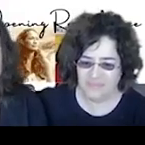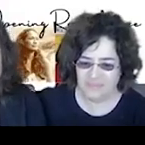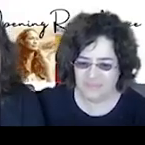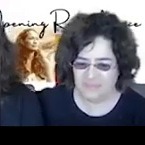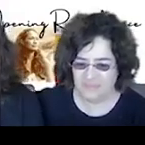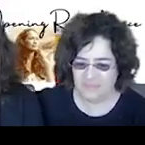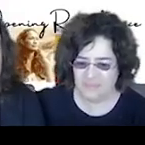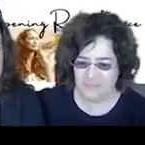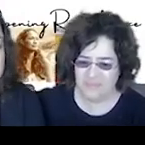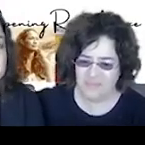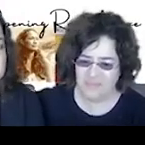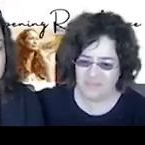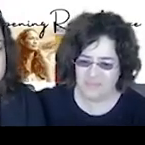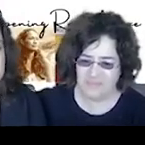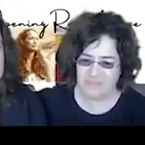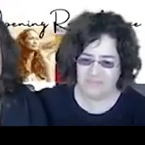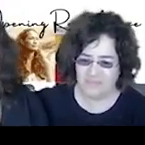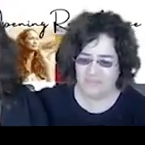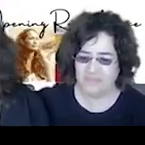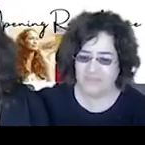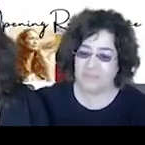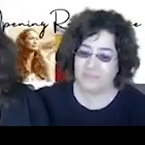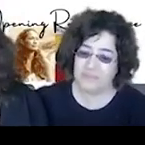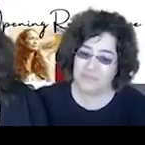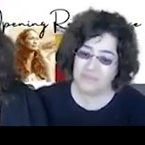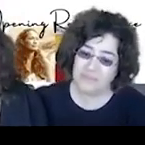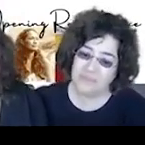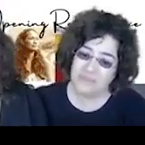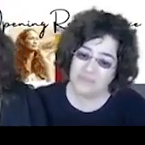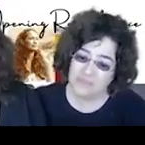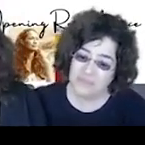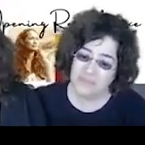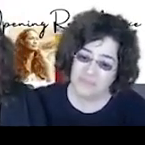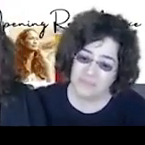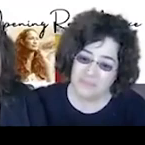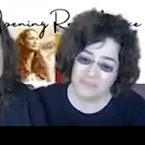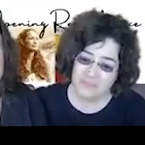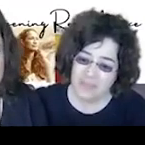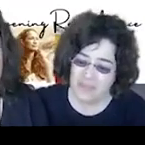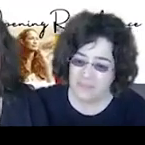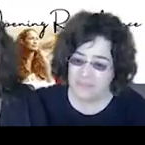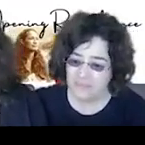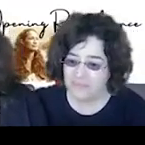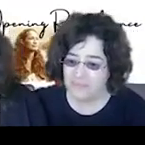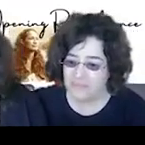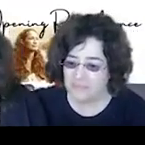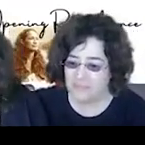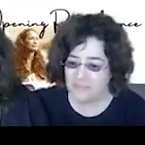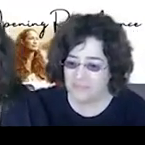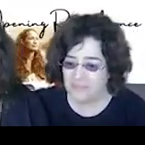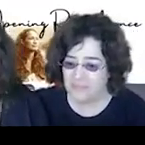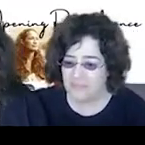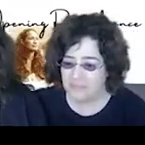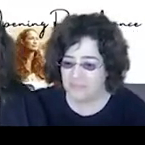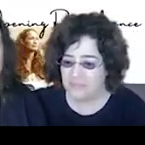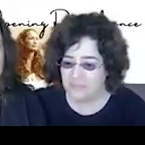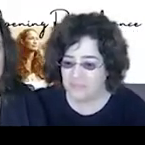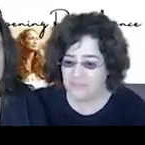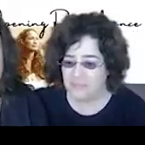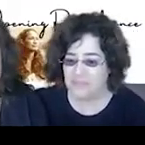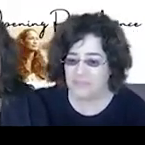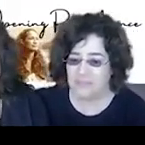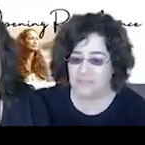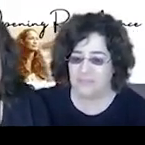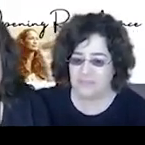We will miss her for as long as we live. Isabel Sanchez, there's no way to describe the light that you